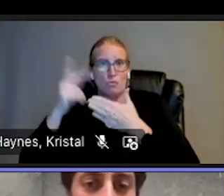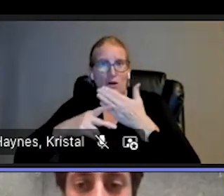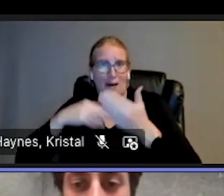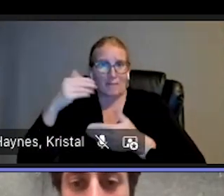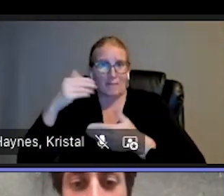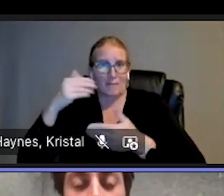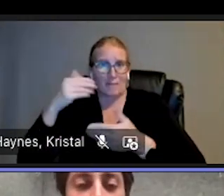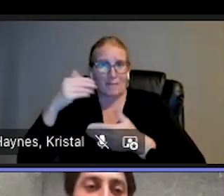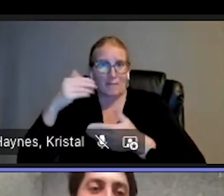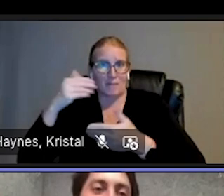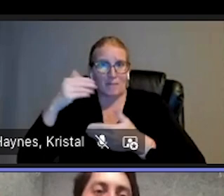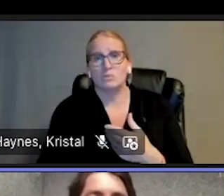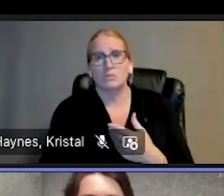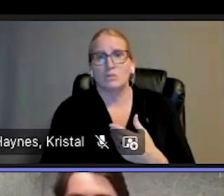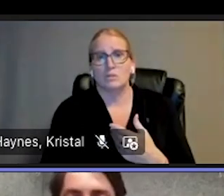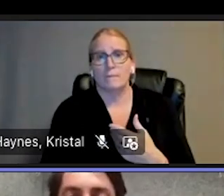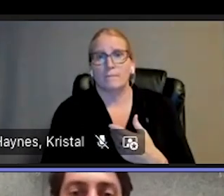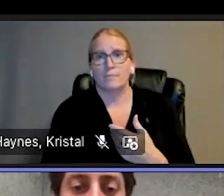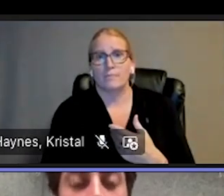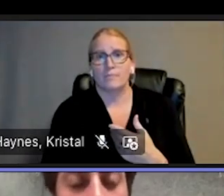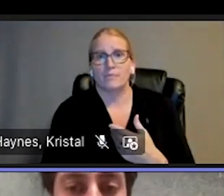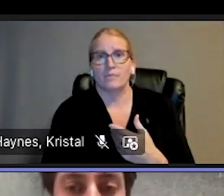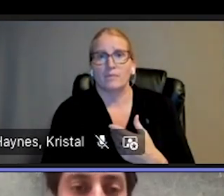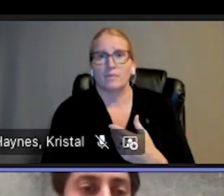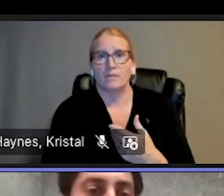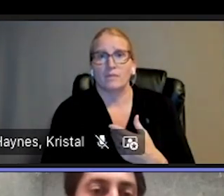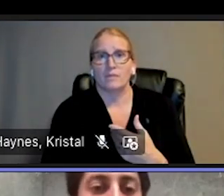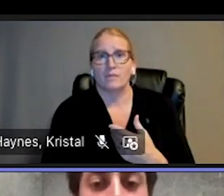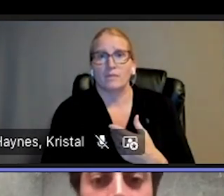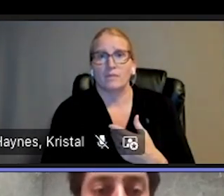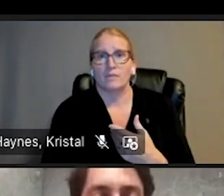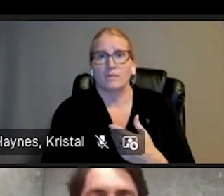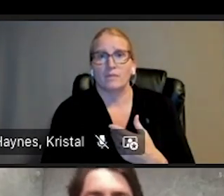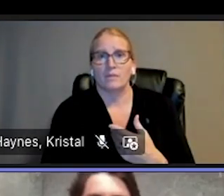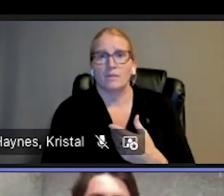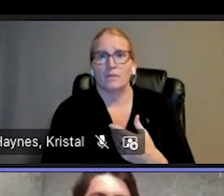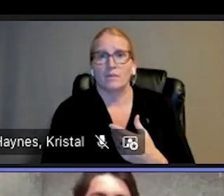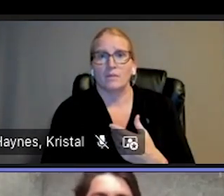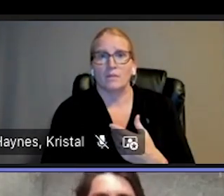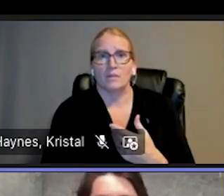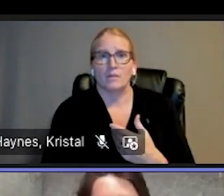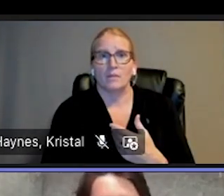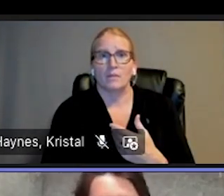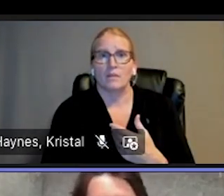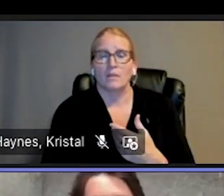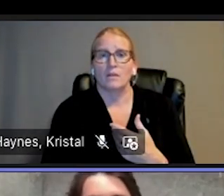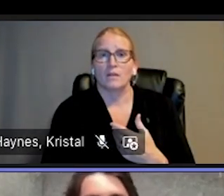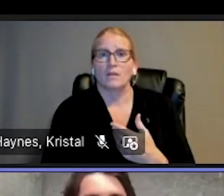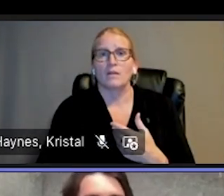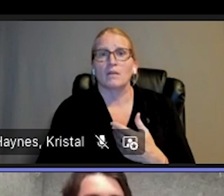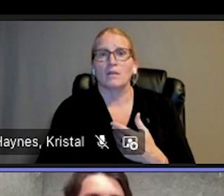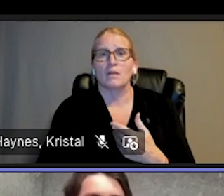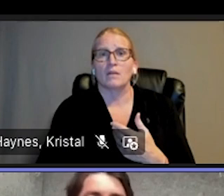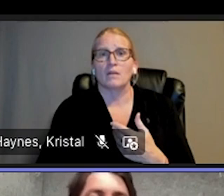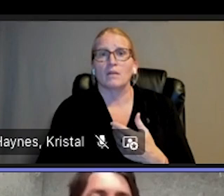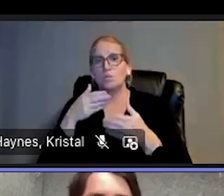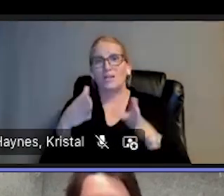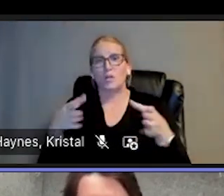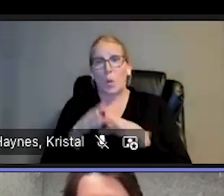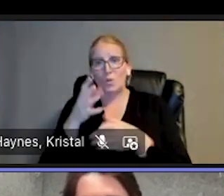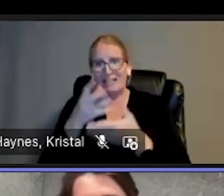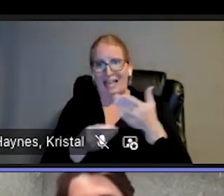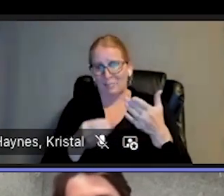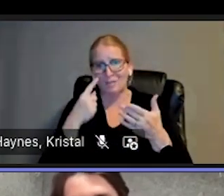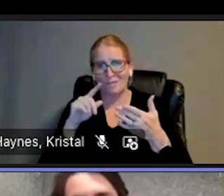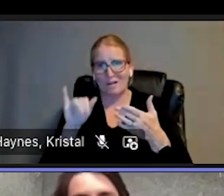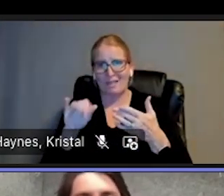plan and find the most efficient way to close our mobile broadband gaps. We also recommended some updated data